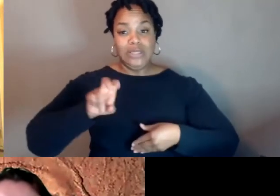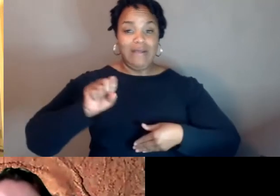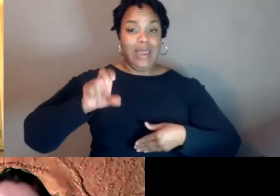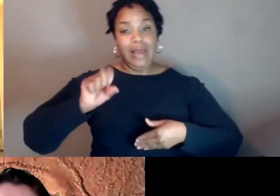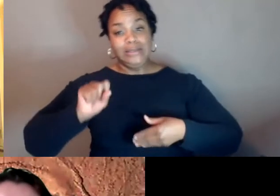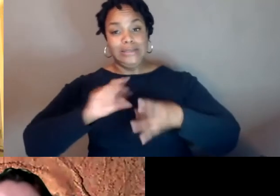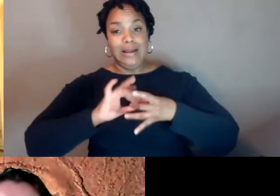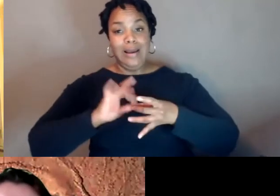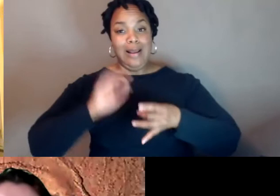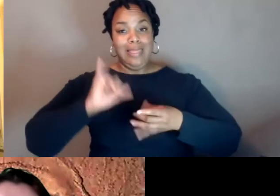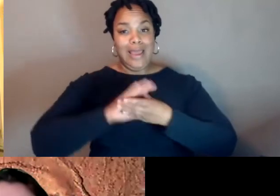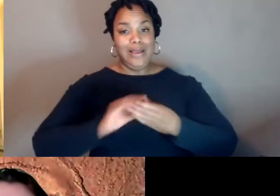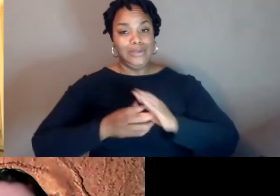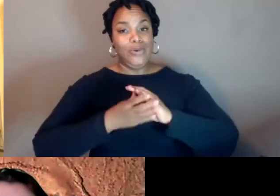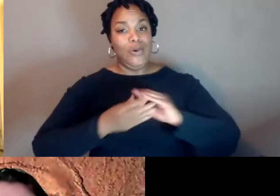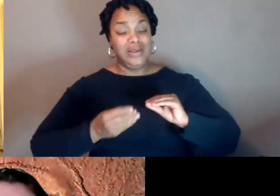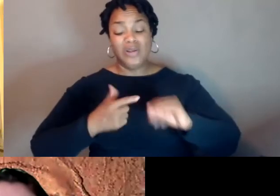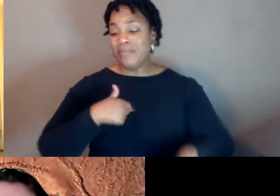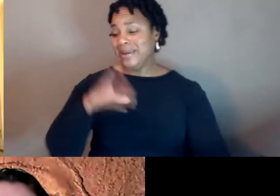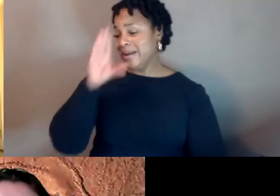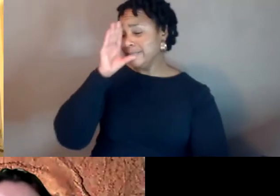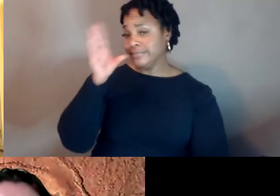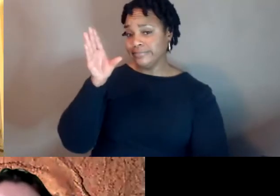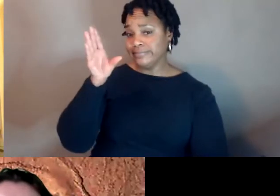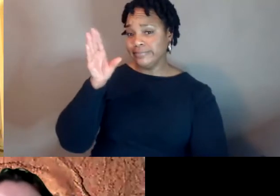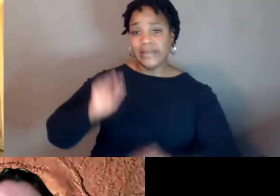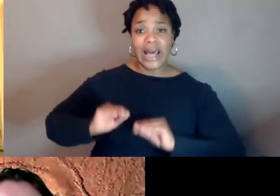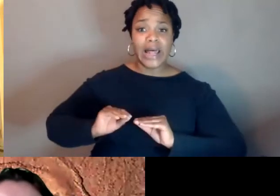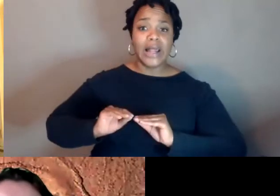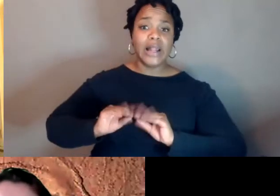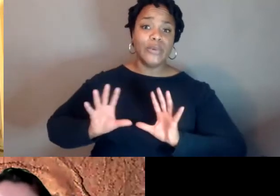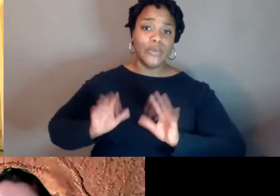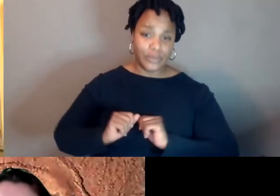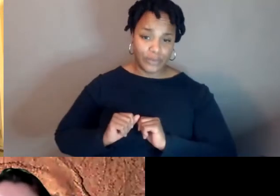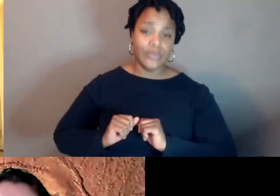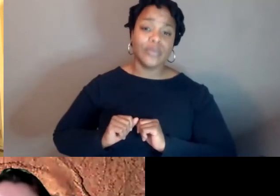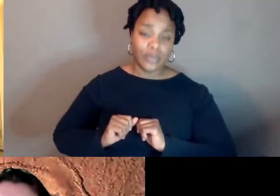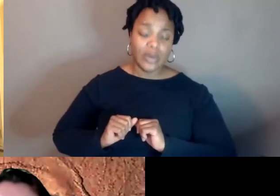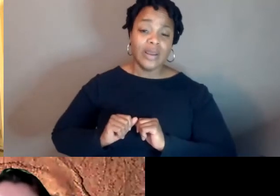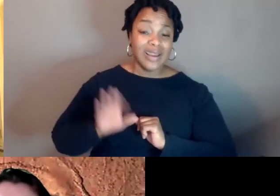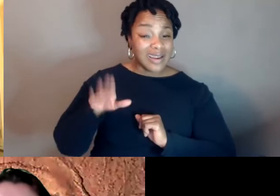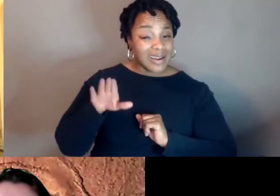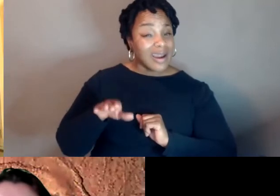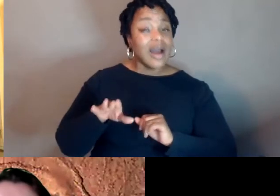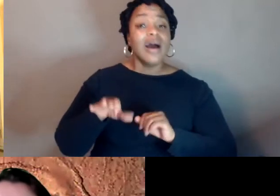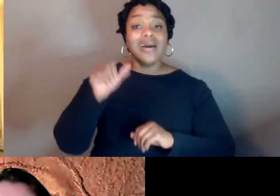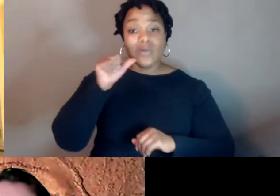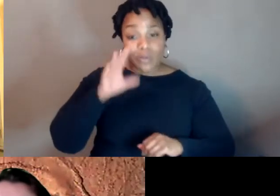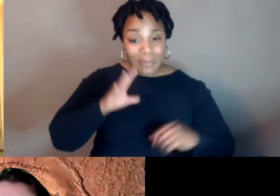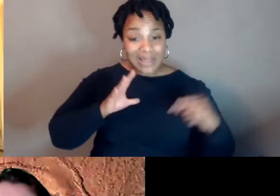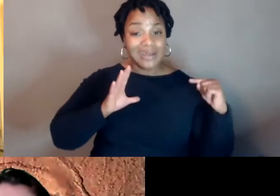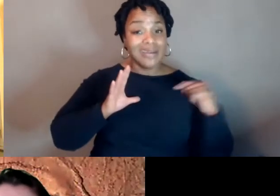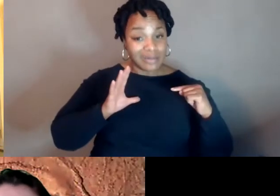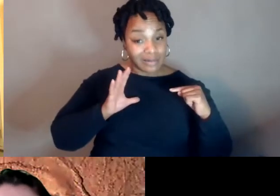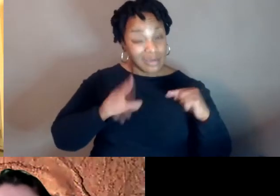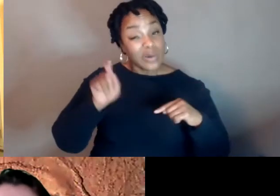Right. So I'm very clear. And I think as women, we really need to be clear. And